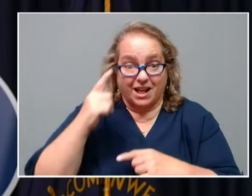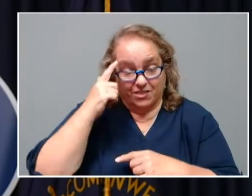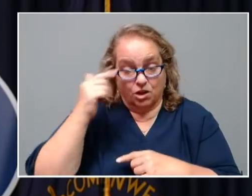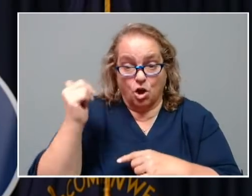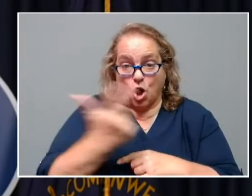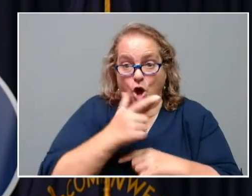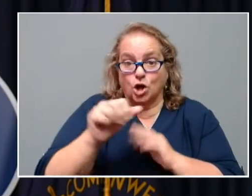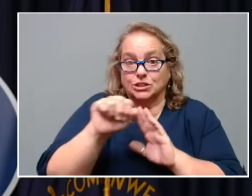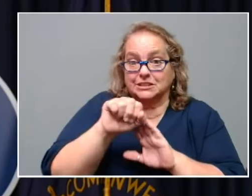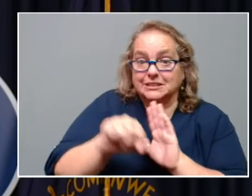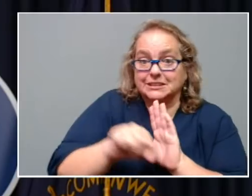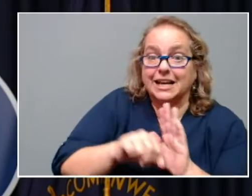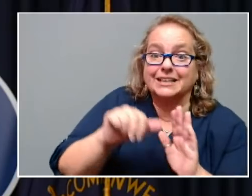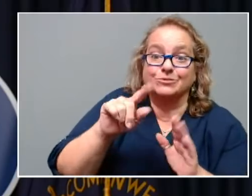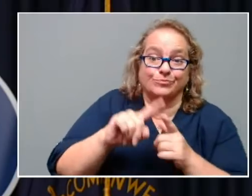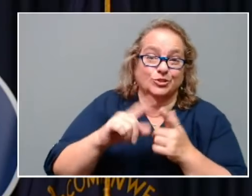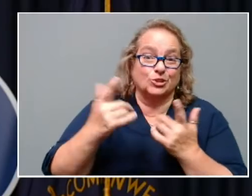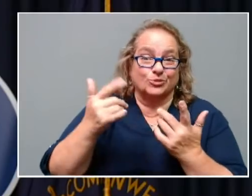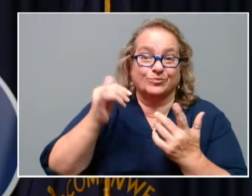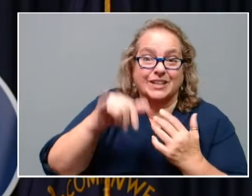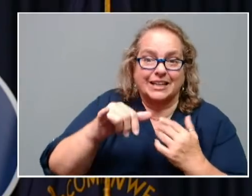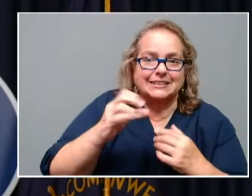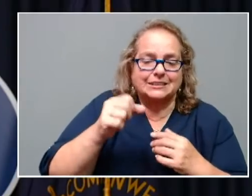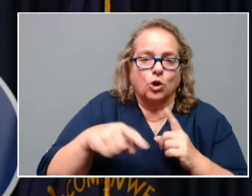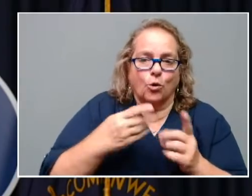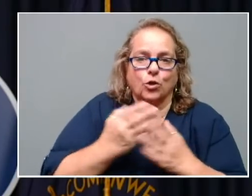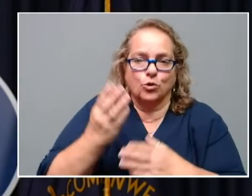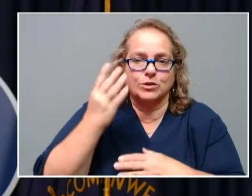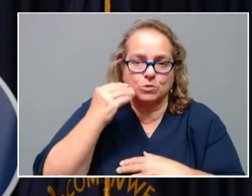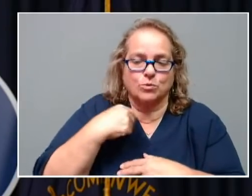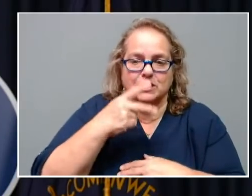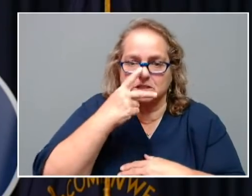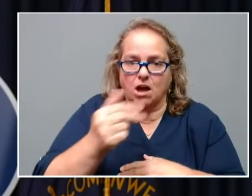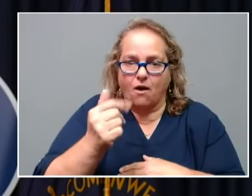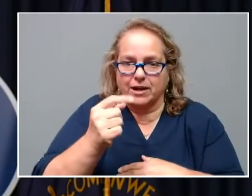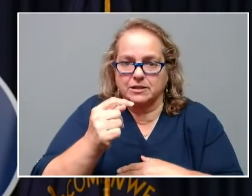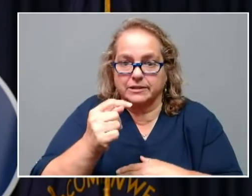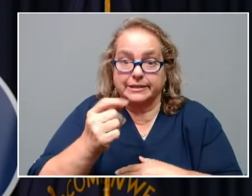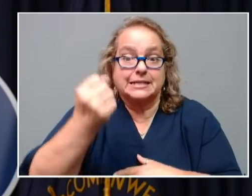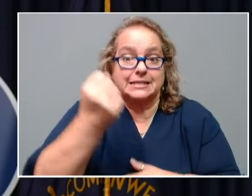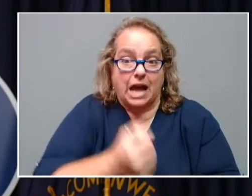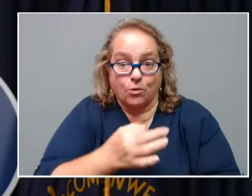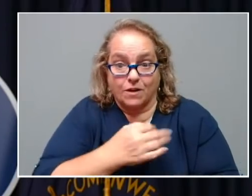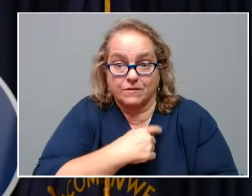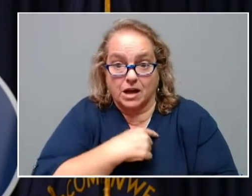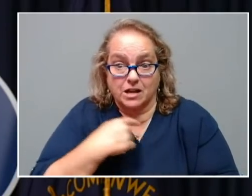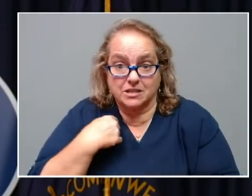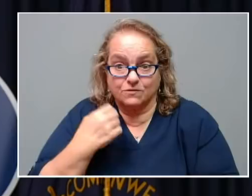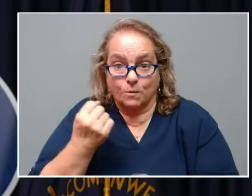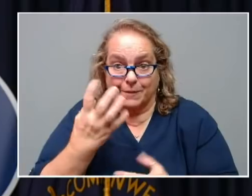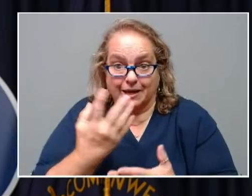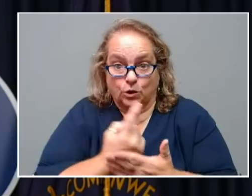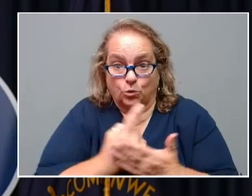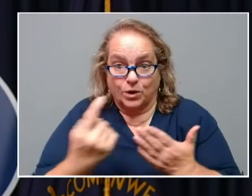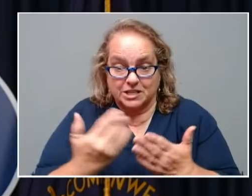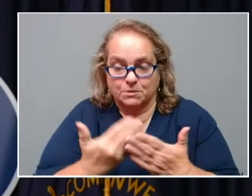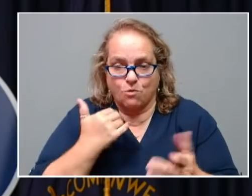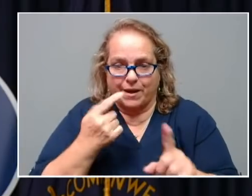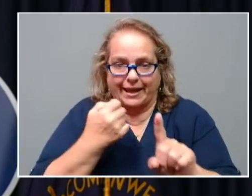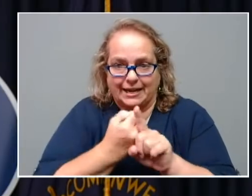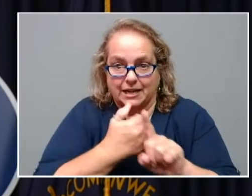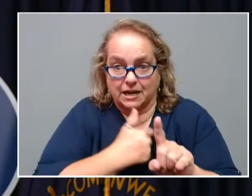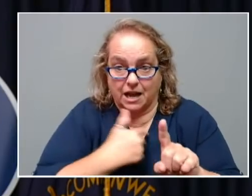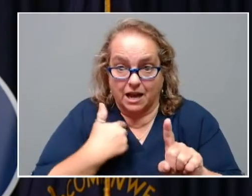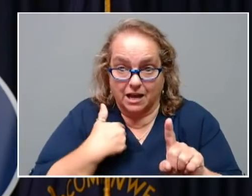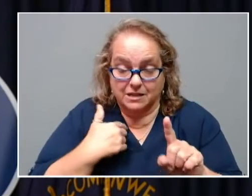a degree is going to experience what we're going through. We saw it south of us for weeks before it hit us the hardest, and as